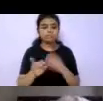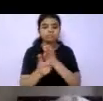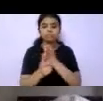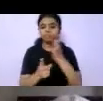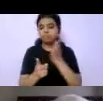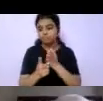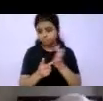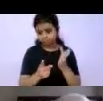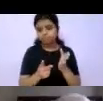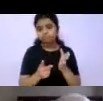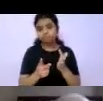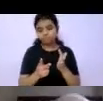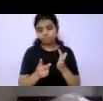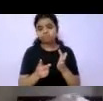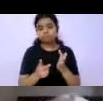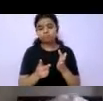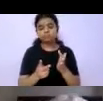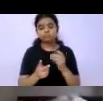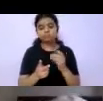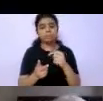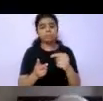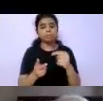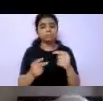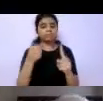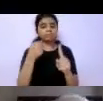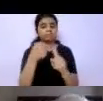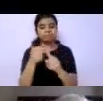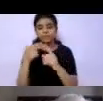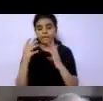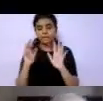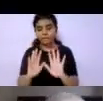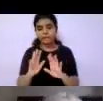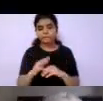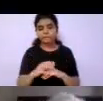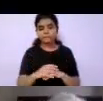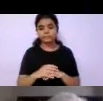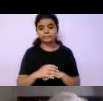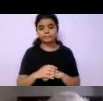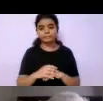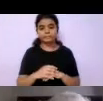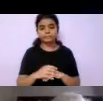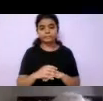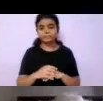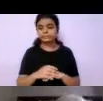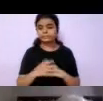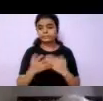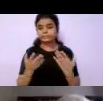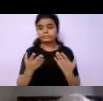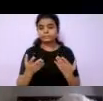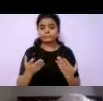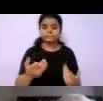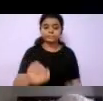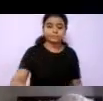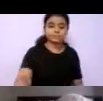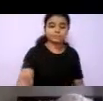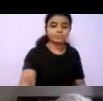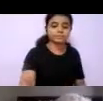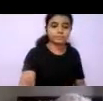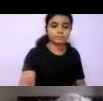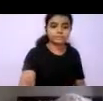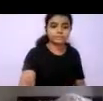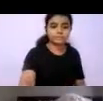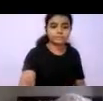also carries a stigmatizing paternalism. They have insisted on the need to recognize